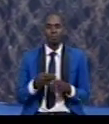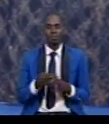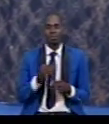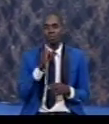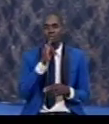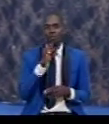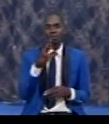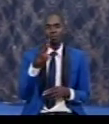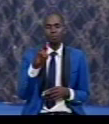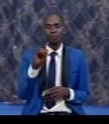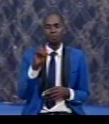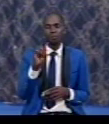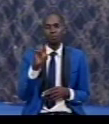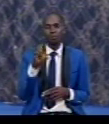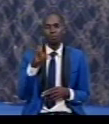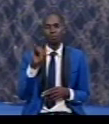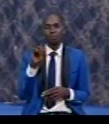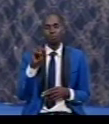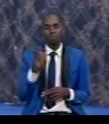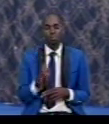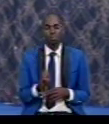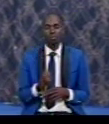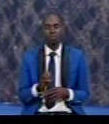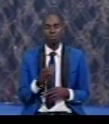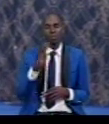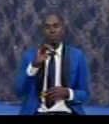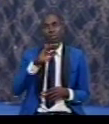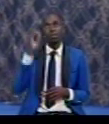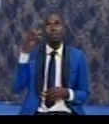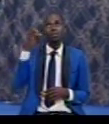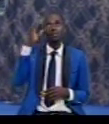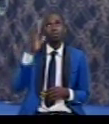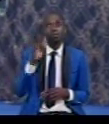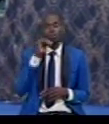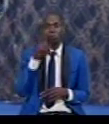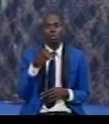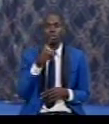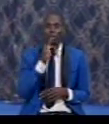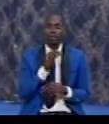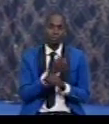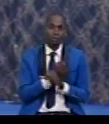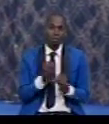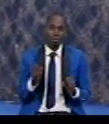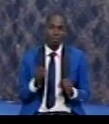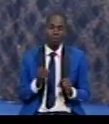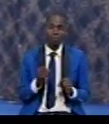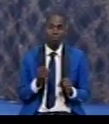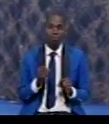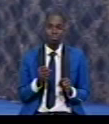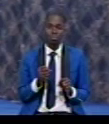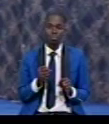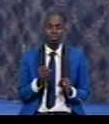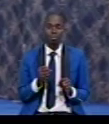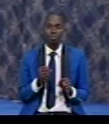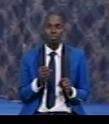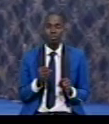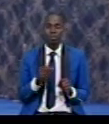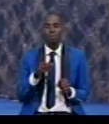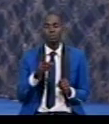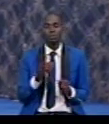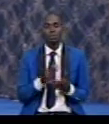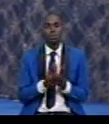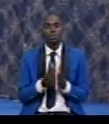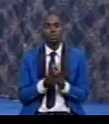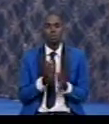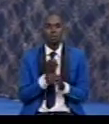O'Hare. By God's grace, I'm saved. I got saved when our pastor came to